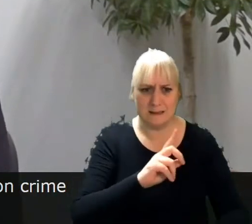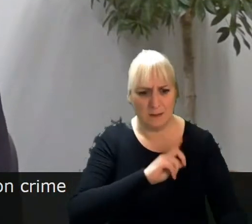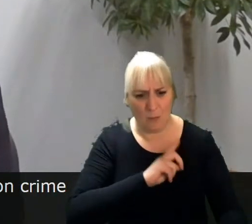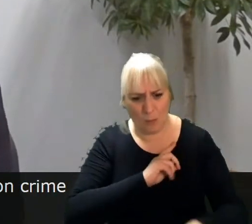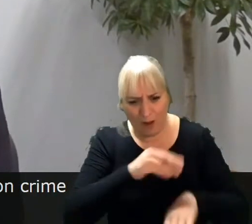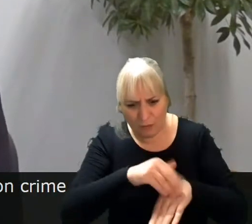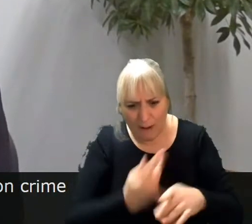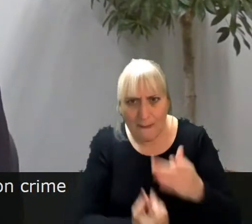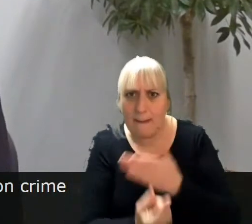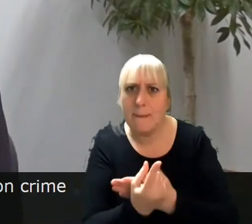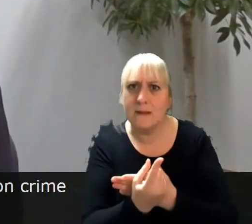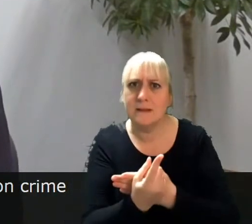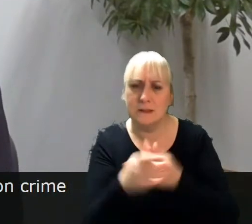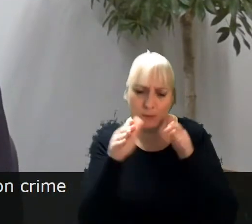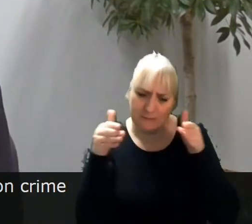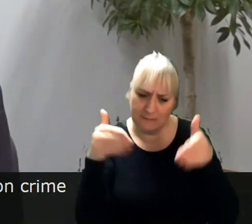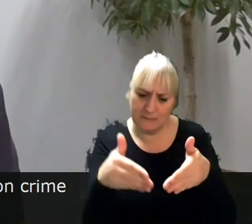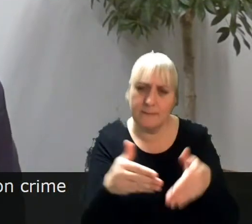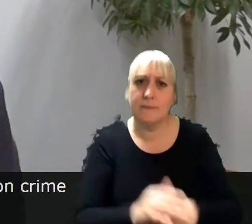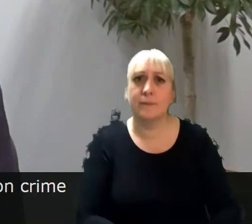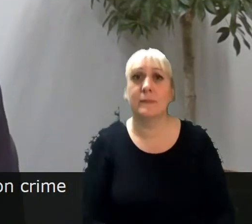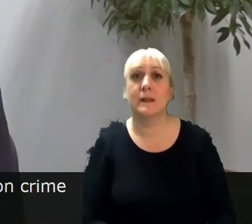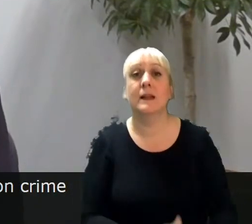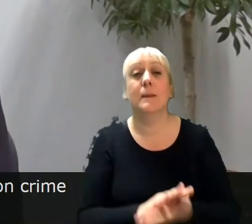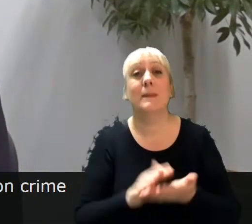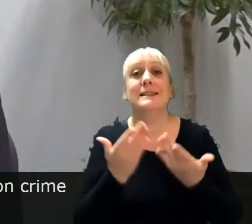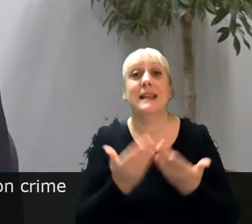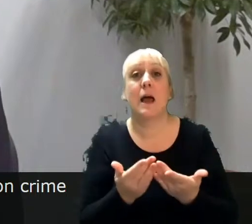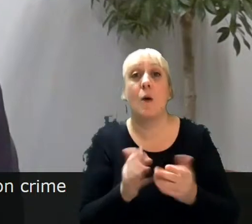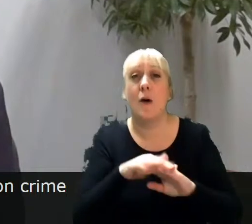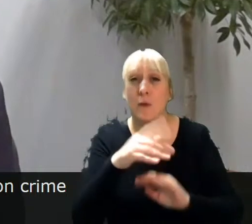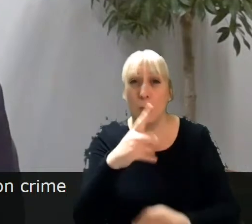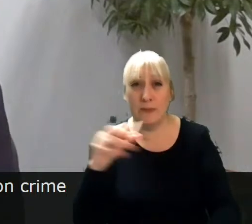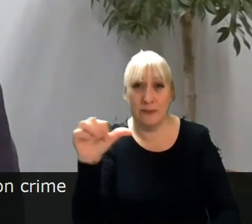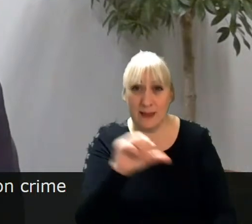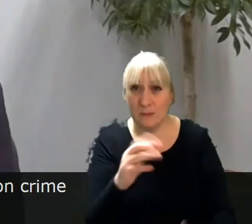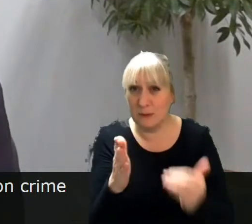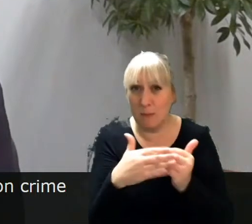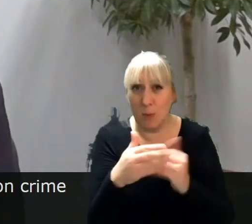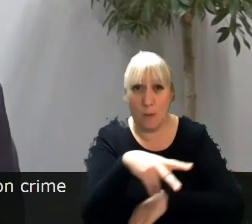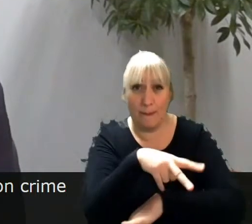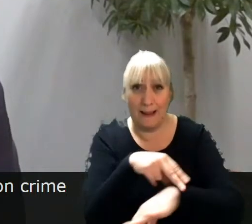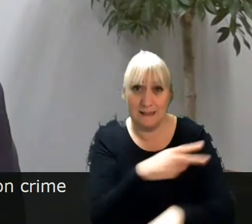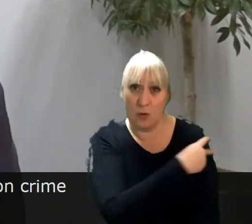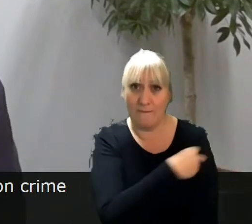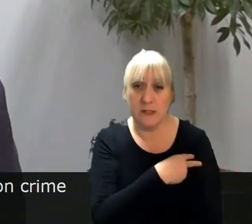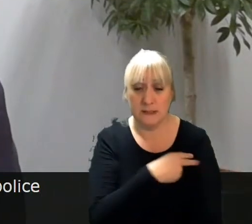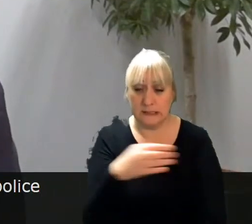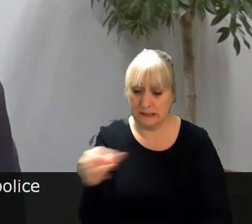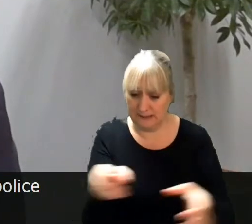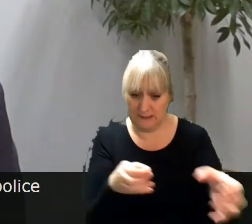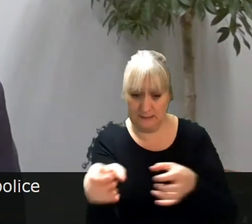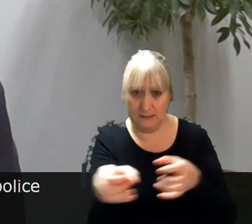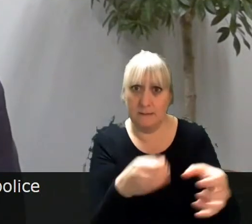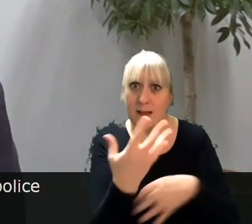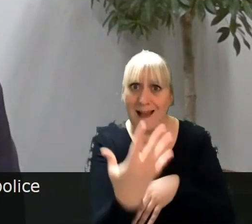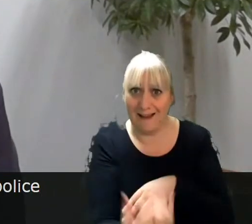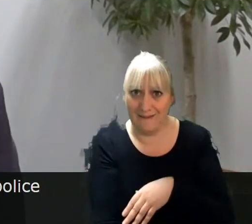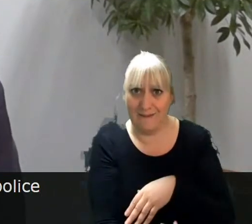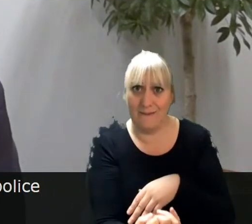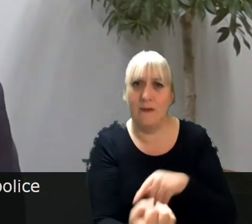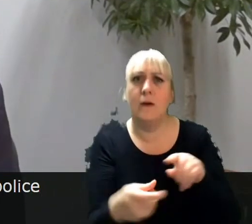over 1,000 extra police officers on the streets since 2016, and we've invested record amounts in